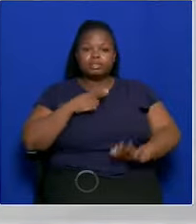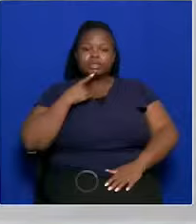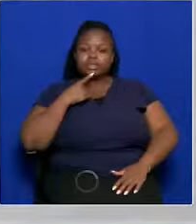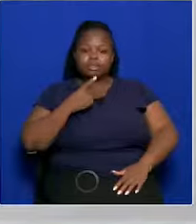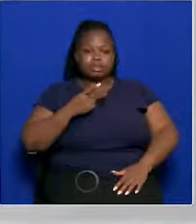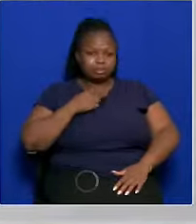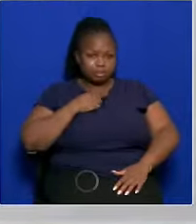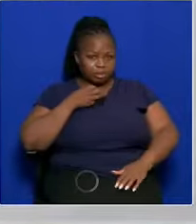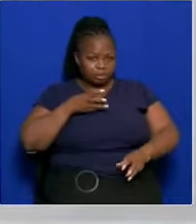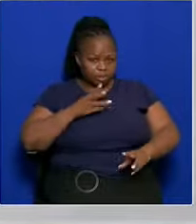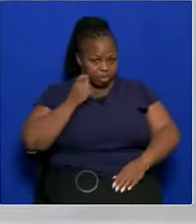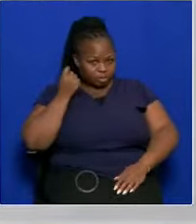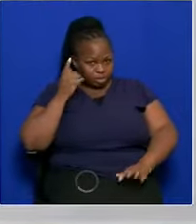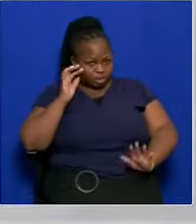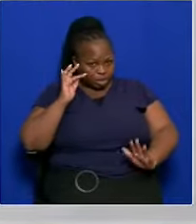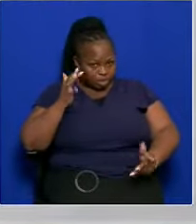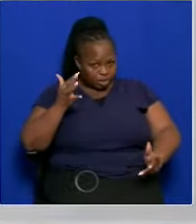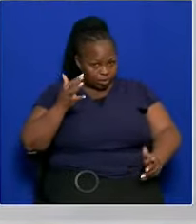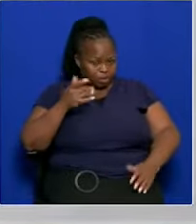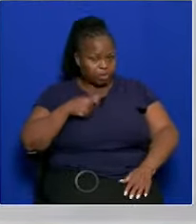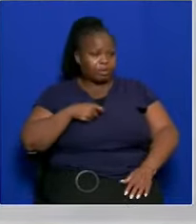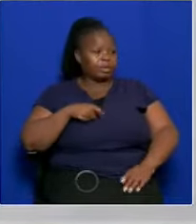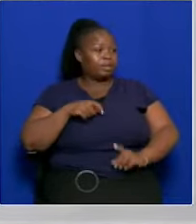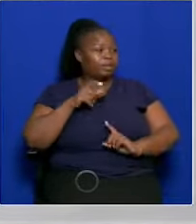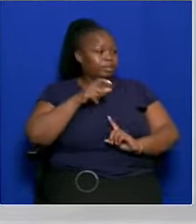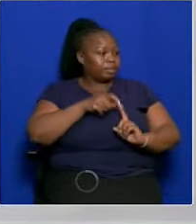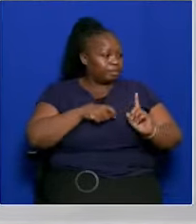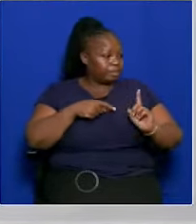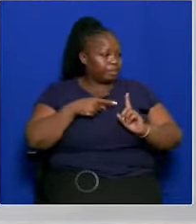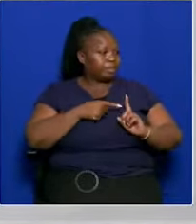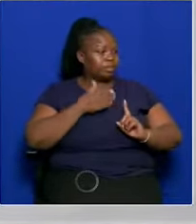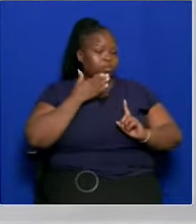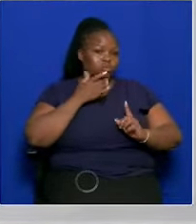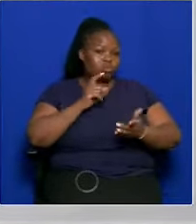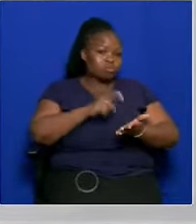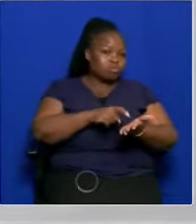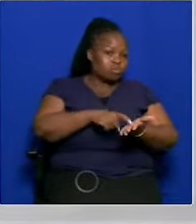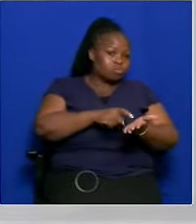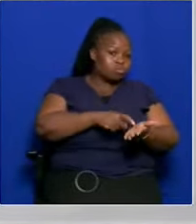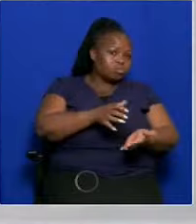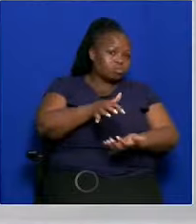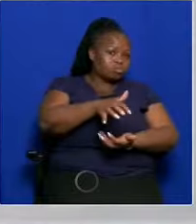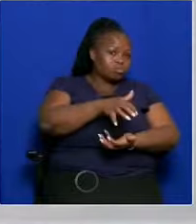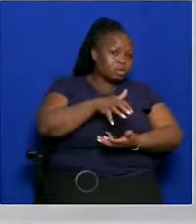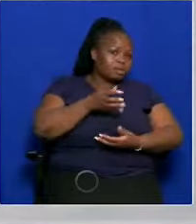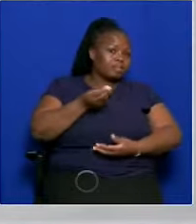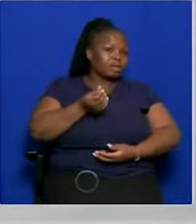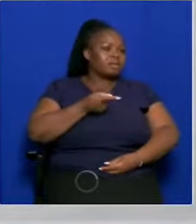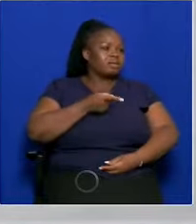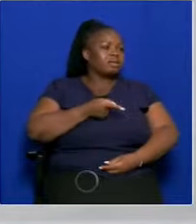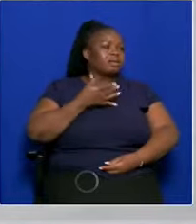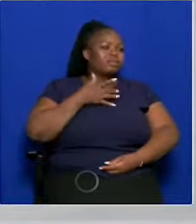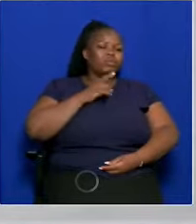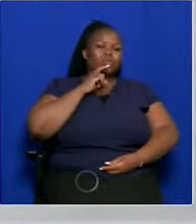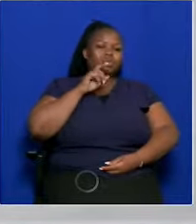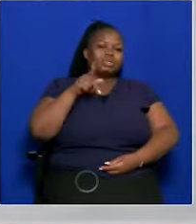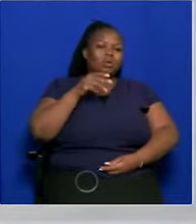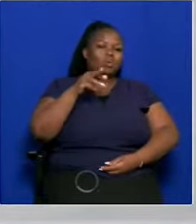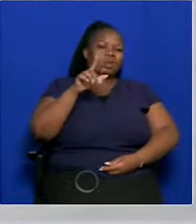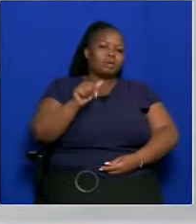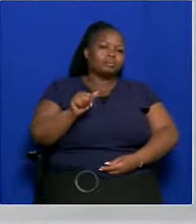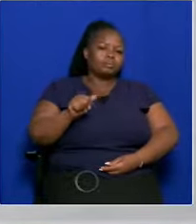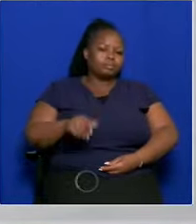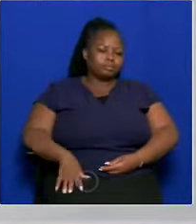is the person who was wanted to extort was somebody using the name of Kaula. And